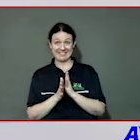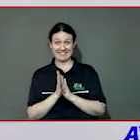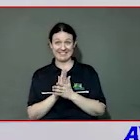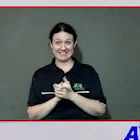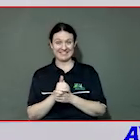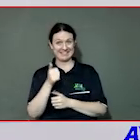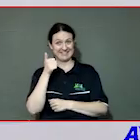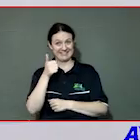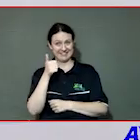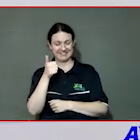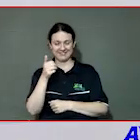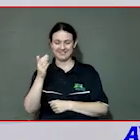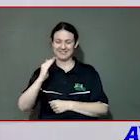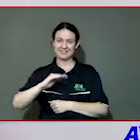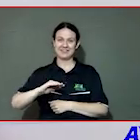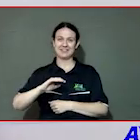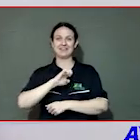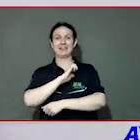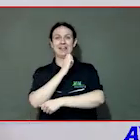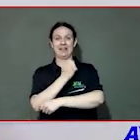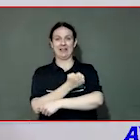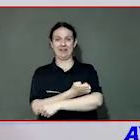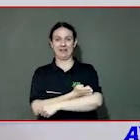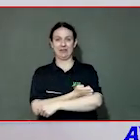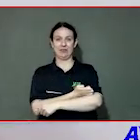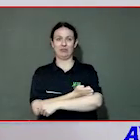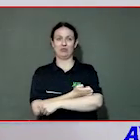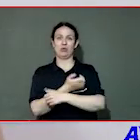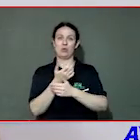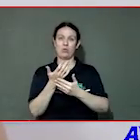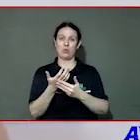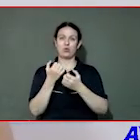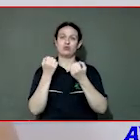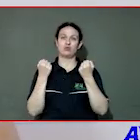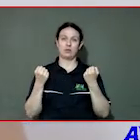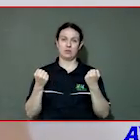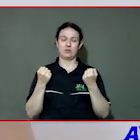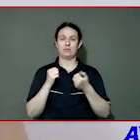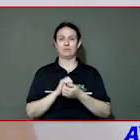now the last one is energy and strength.